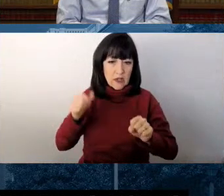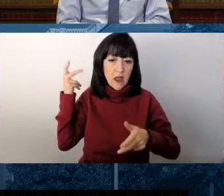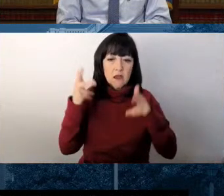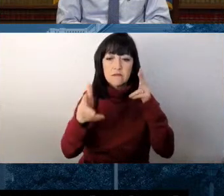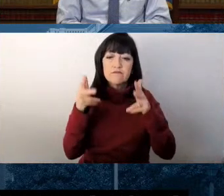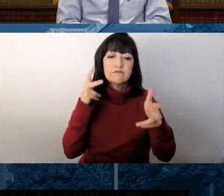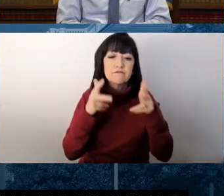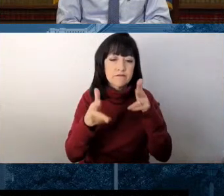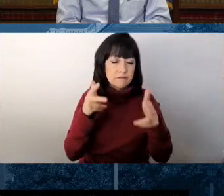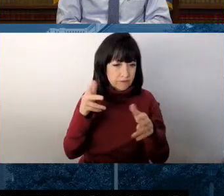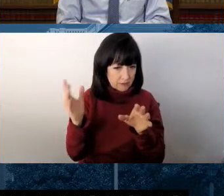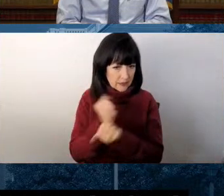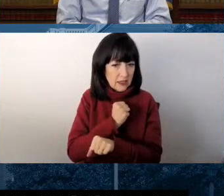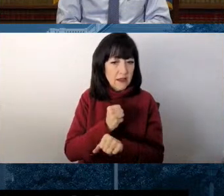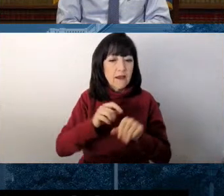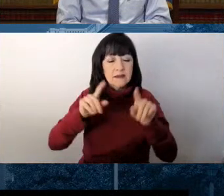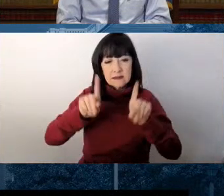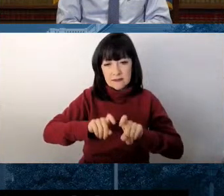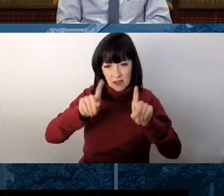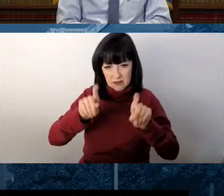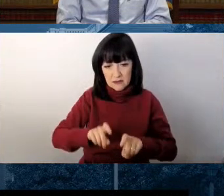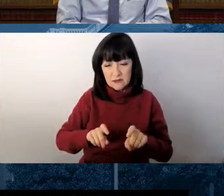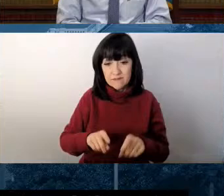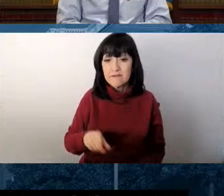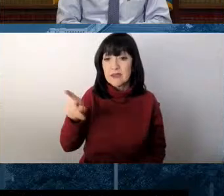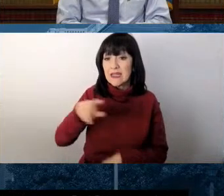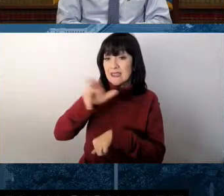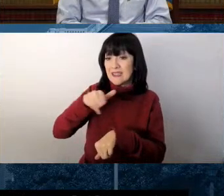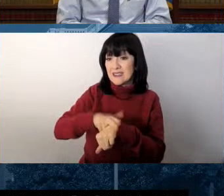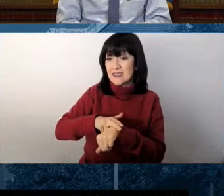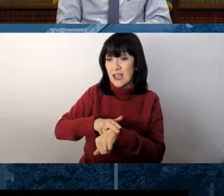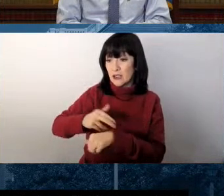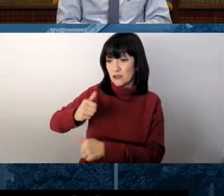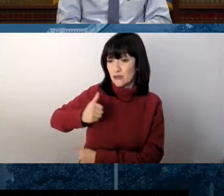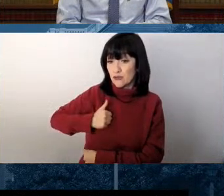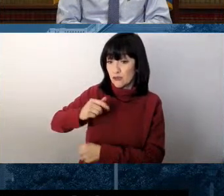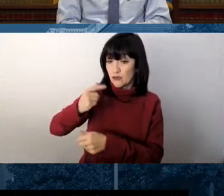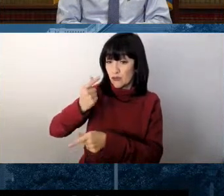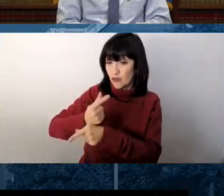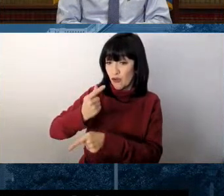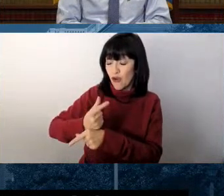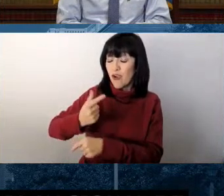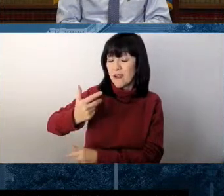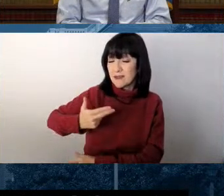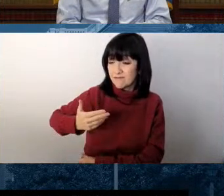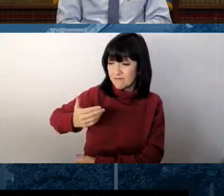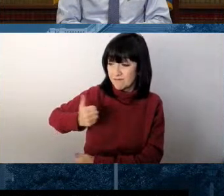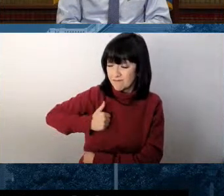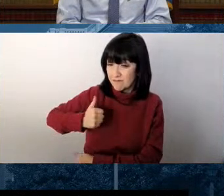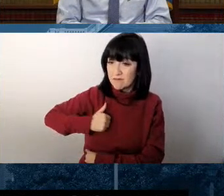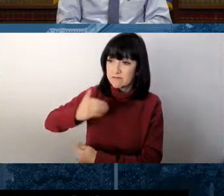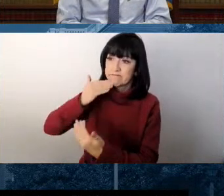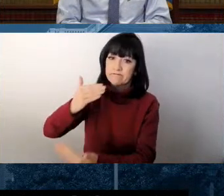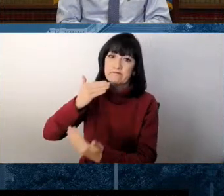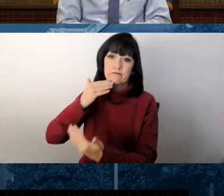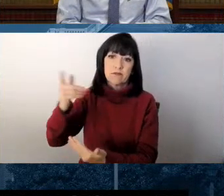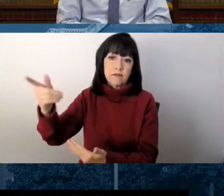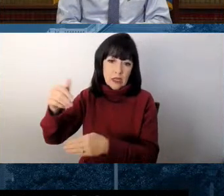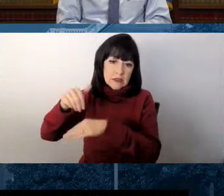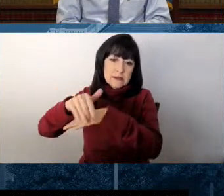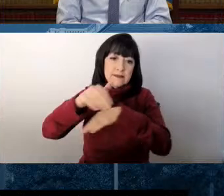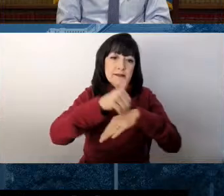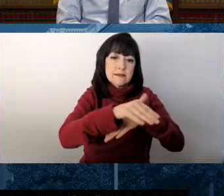hospitals and helping them decompress, discharge patients that don't need to be in the hospital. They need a place where they